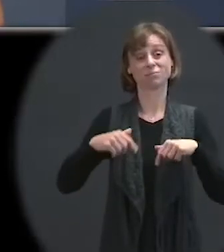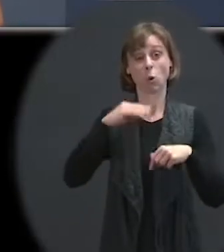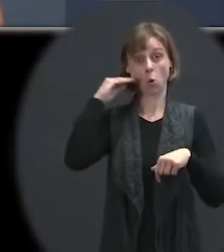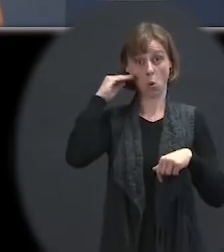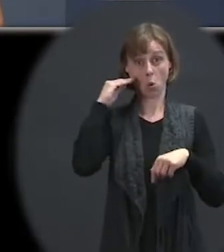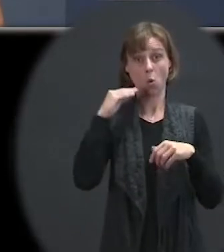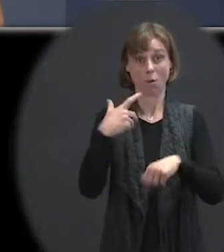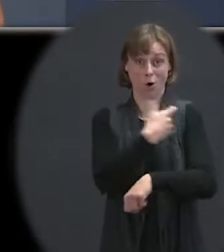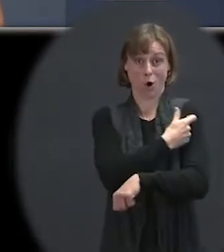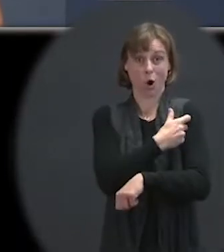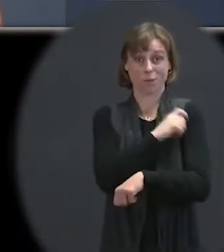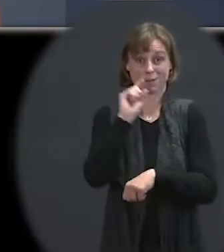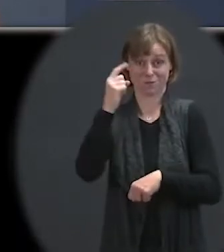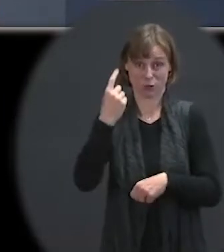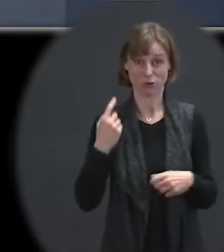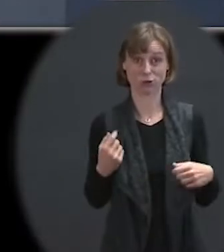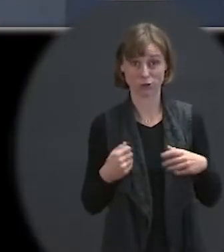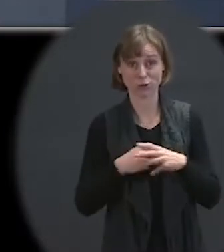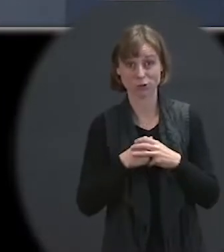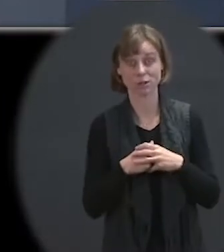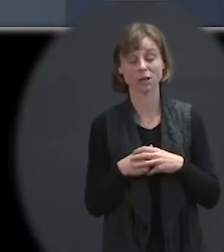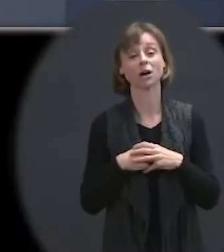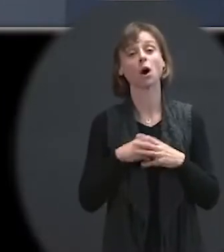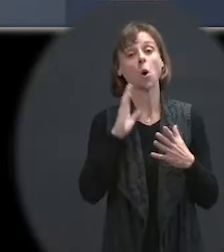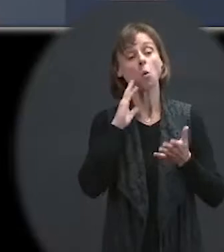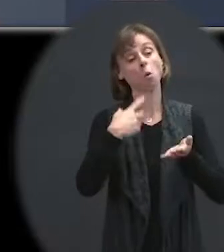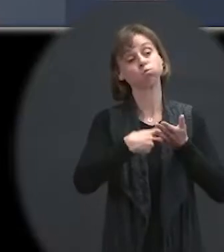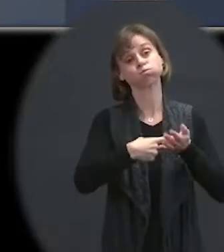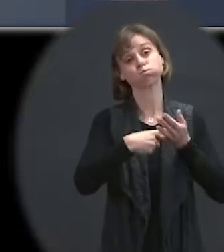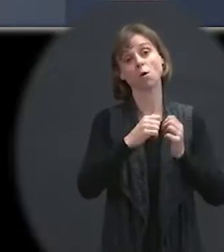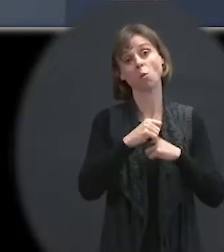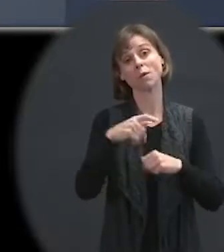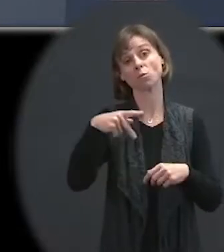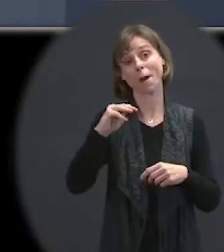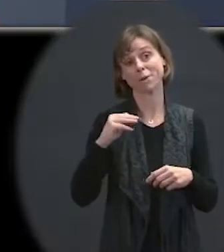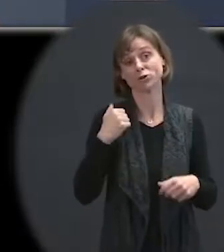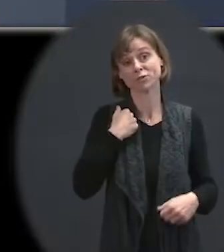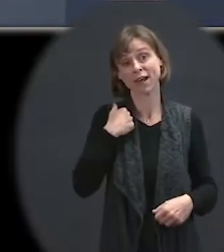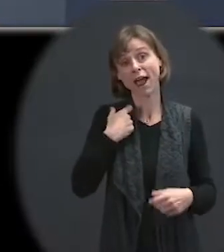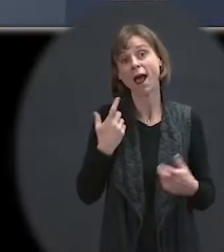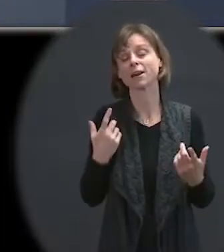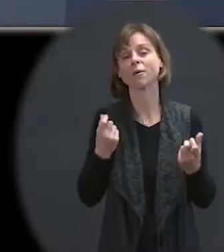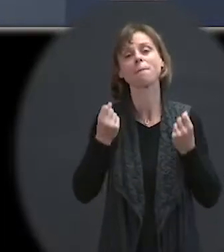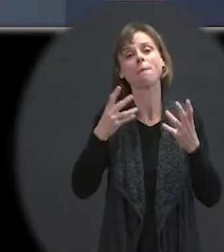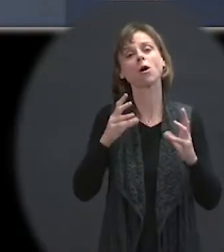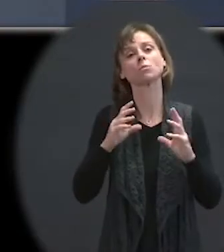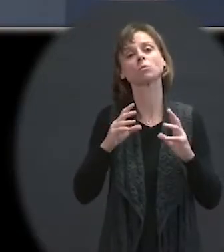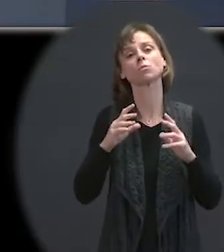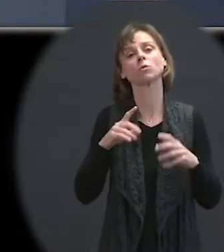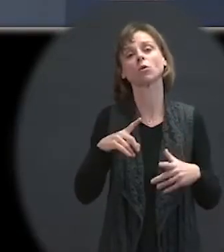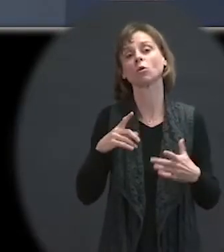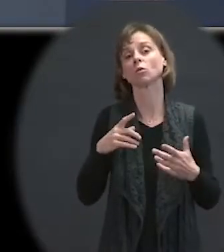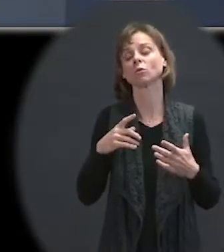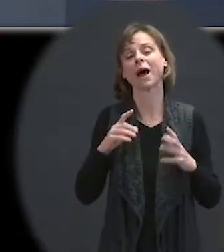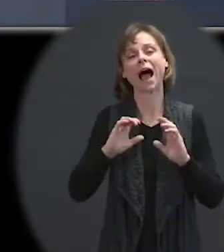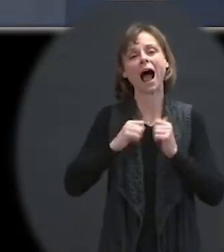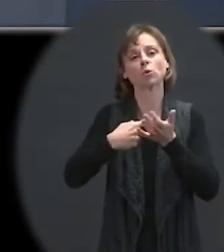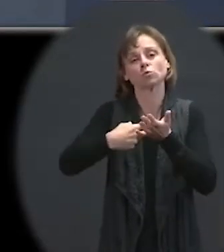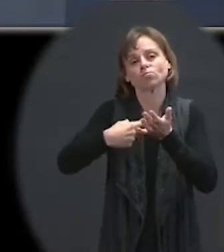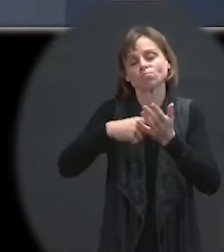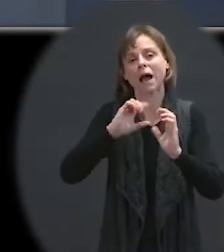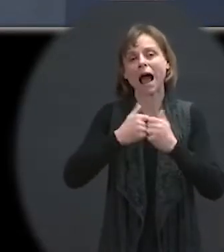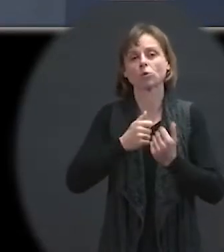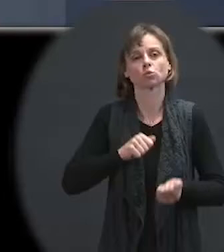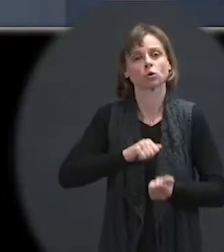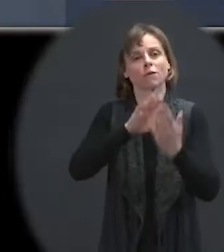with the Prime Minister, as we've already discussed, and there are multiple ways we can work together on a COVID response. All options are on the table down